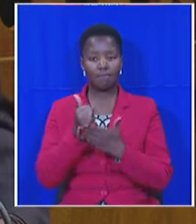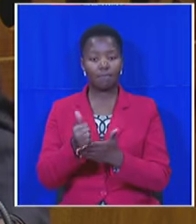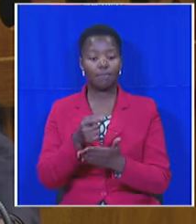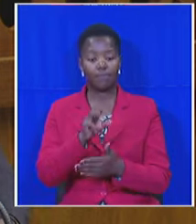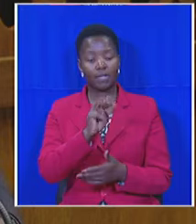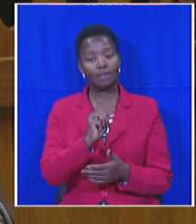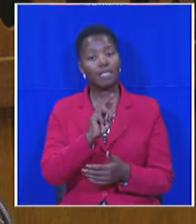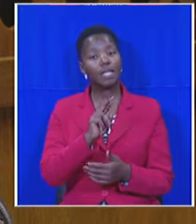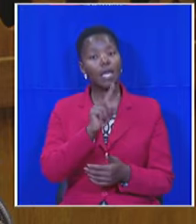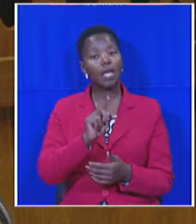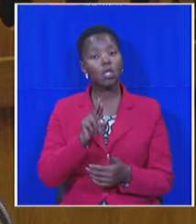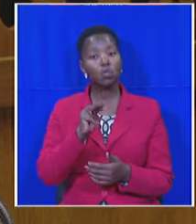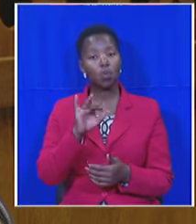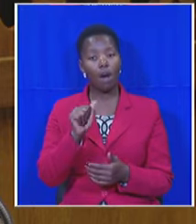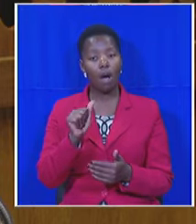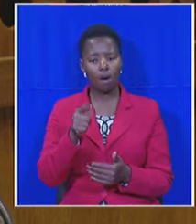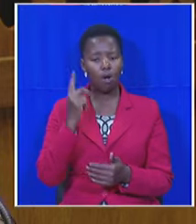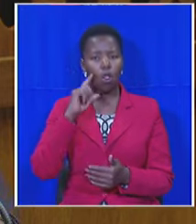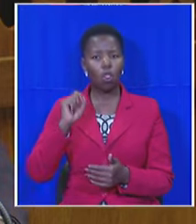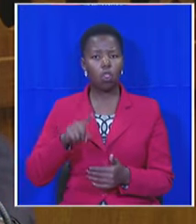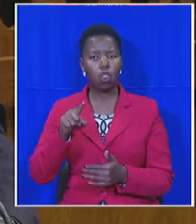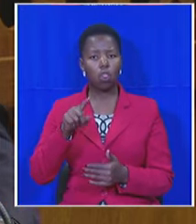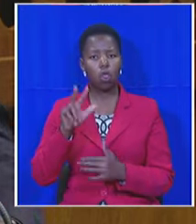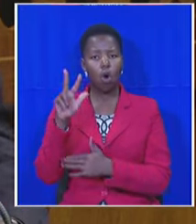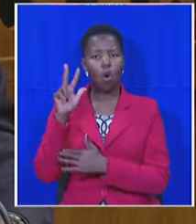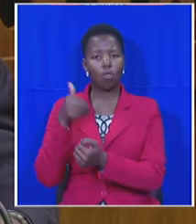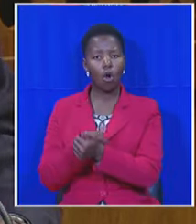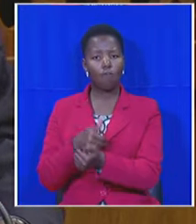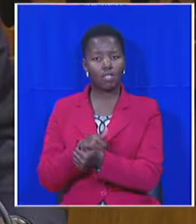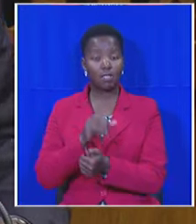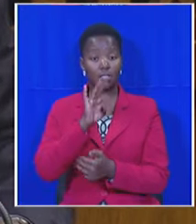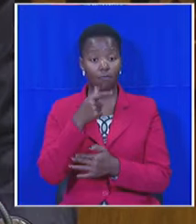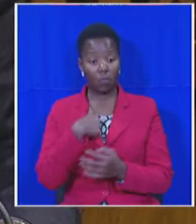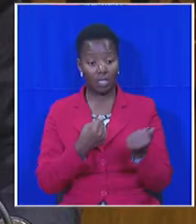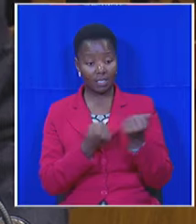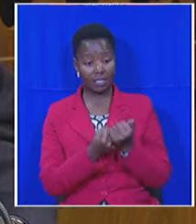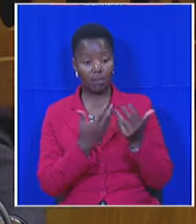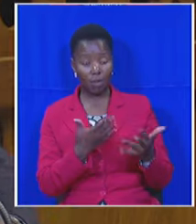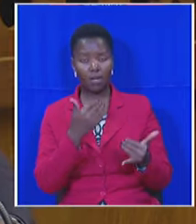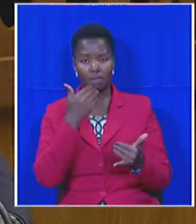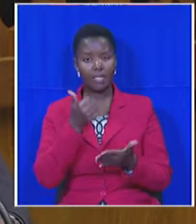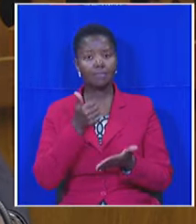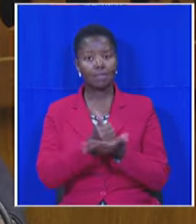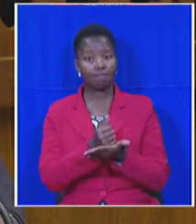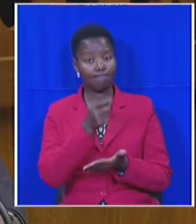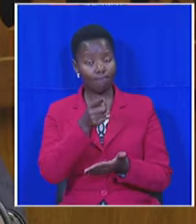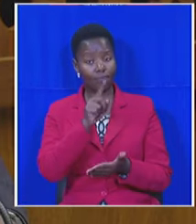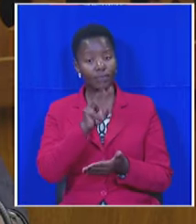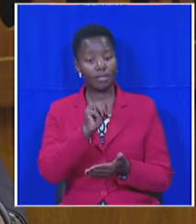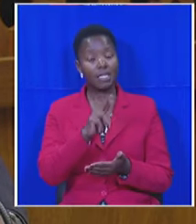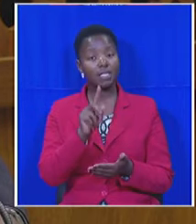his violation of his oath of office. To support this budget will be to aid and abet Mr. Zuma when he